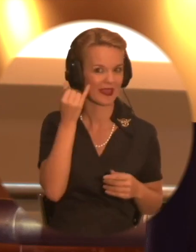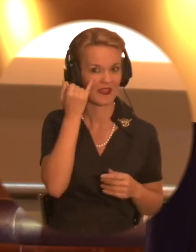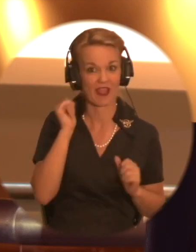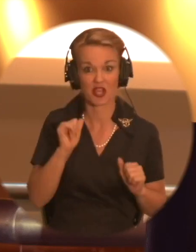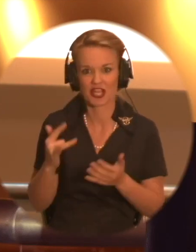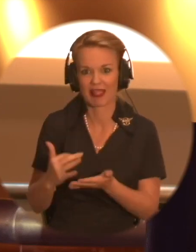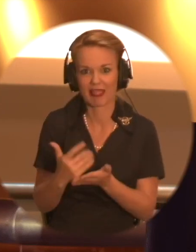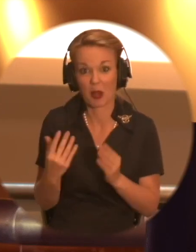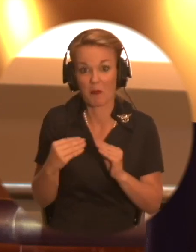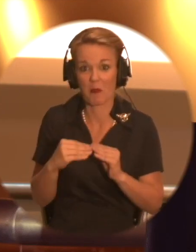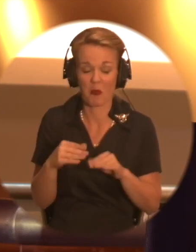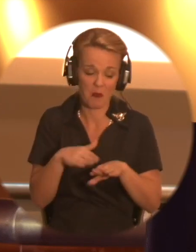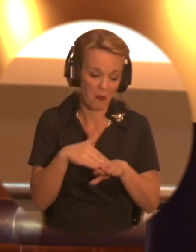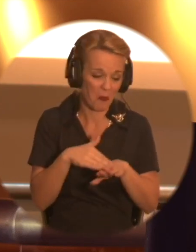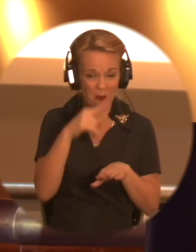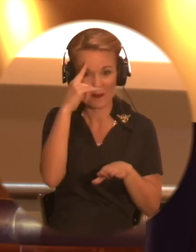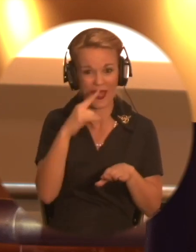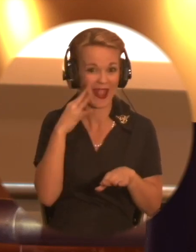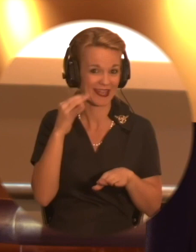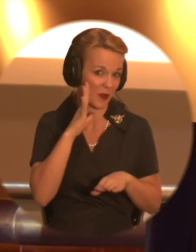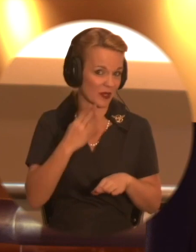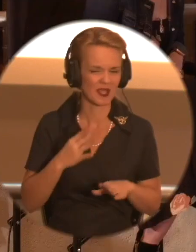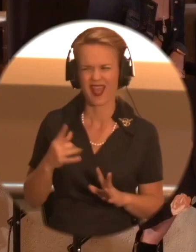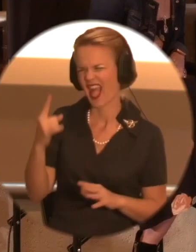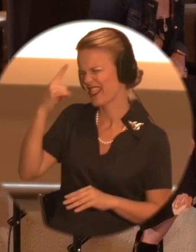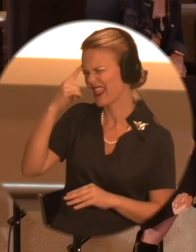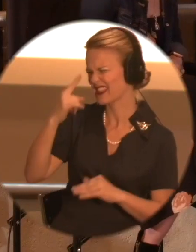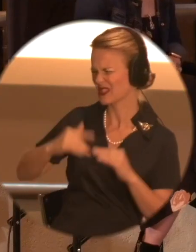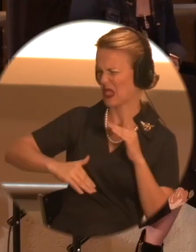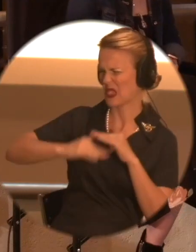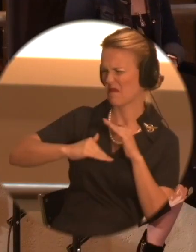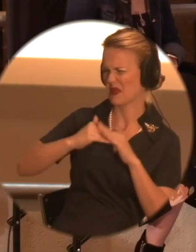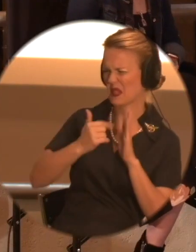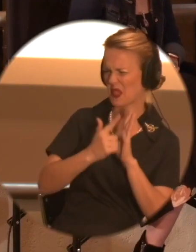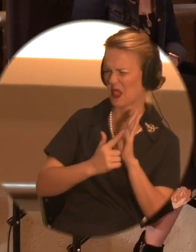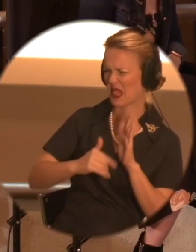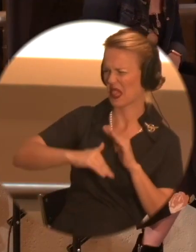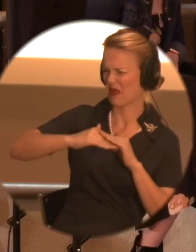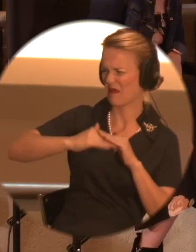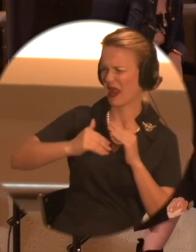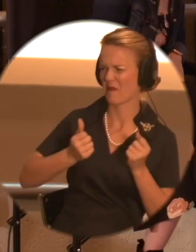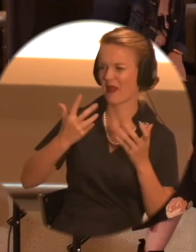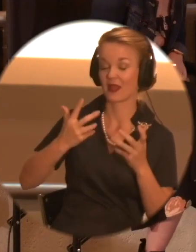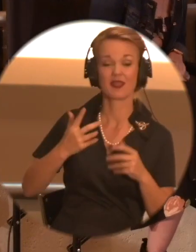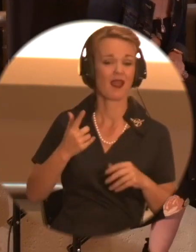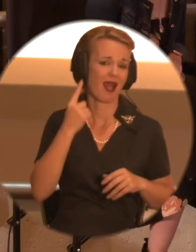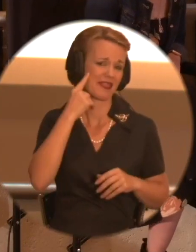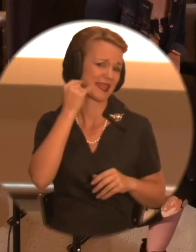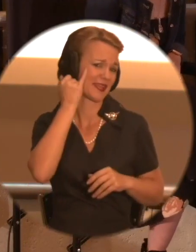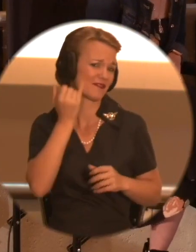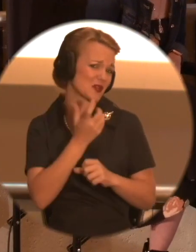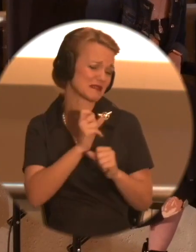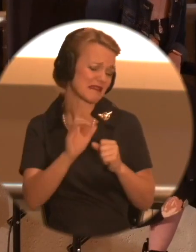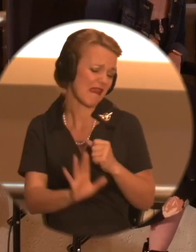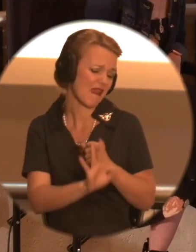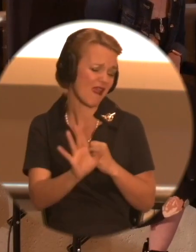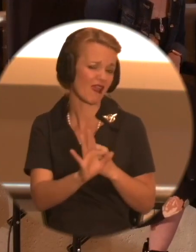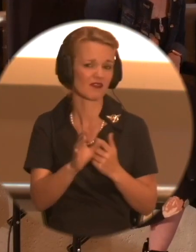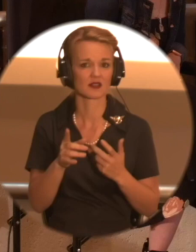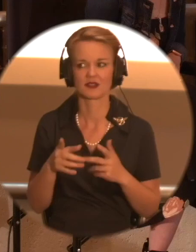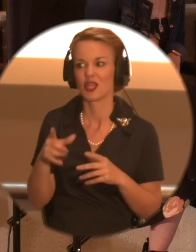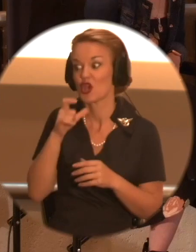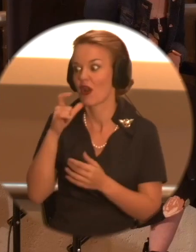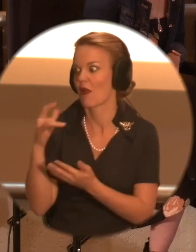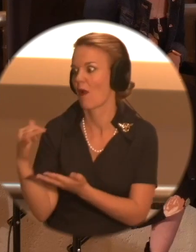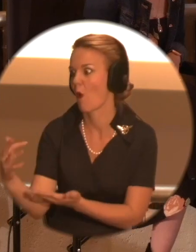I would. There might be some laws about that. I don't know. Maybe. I don't know. Yeah. I feel like as long as they're safe and protected in your house, you're not hoarding them. It's all